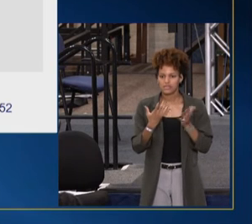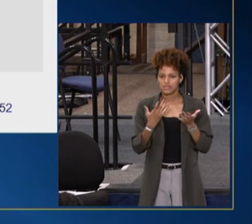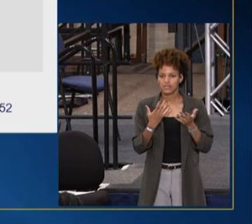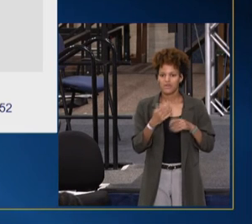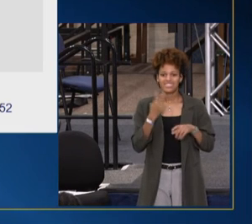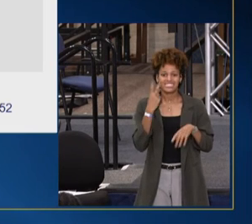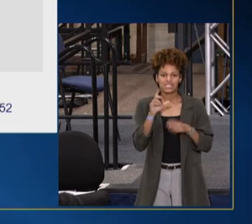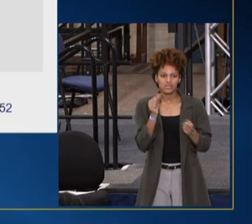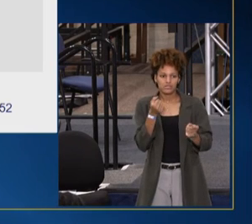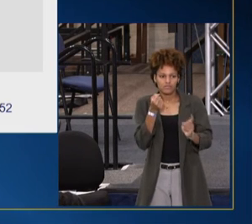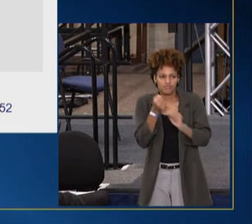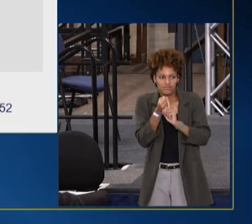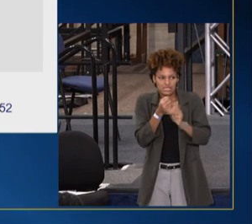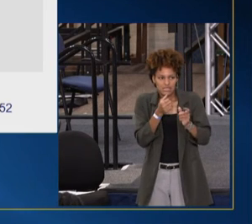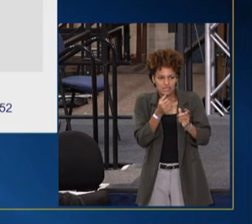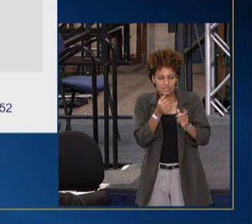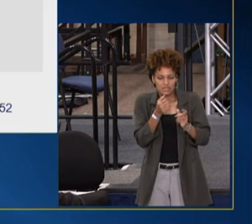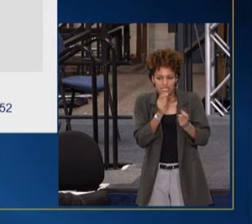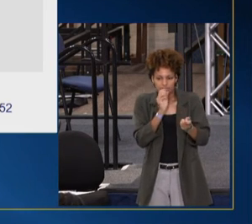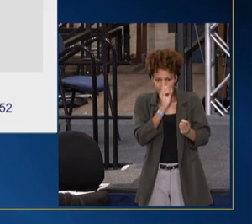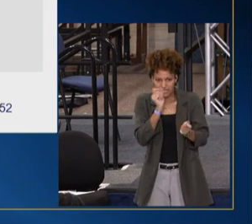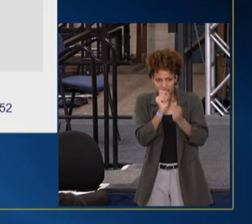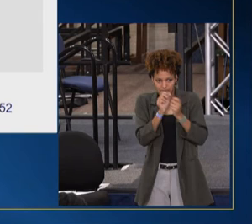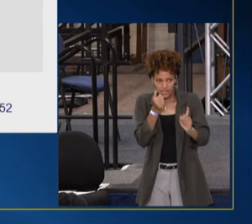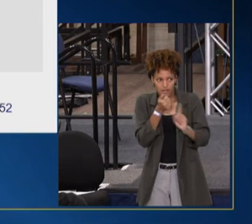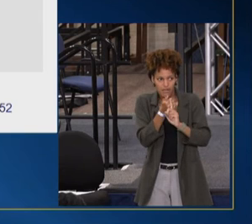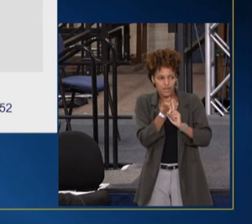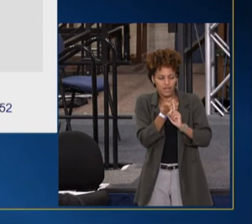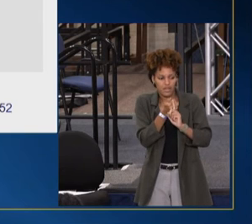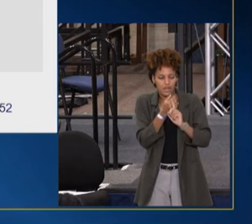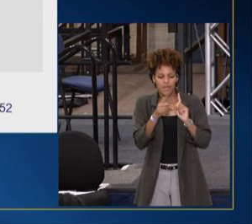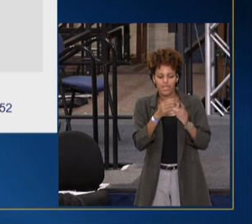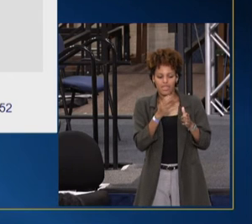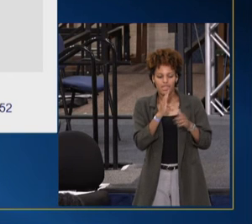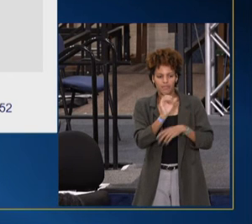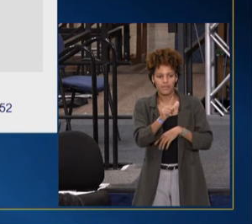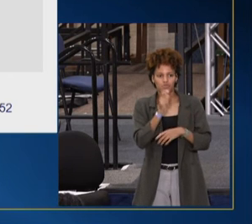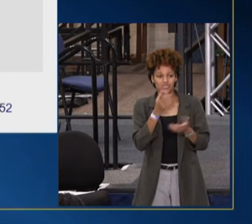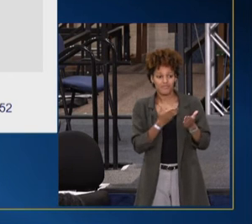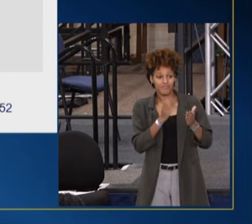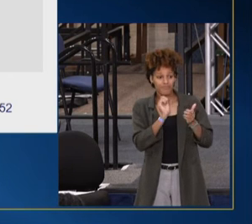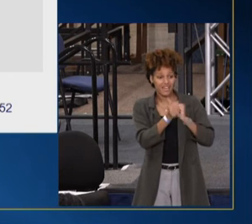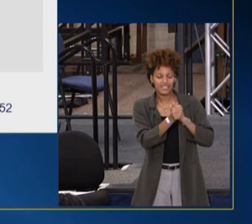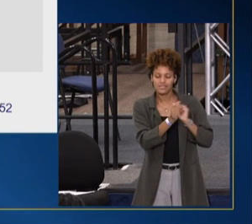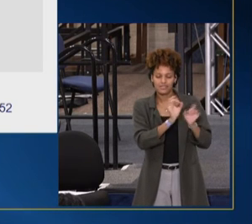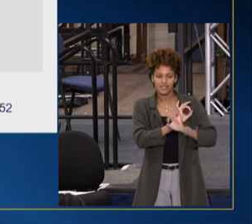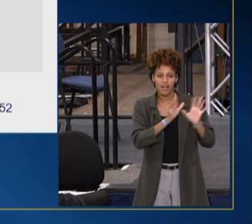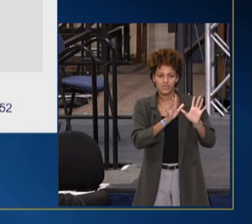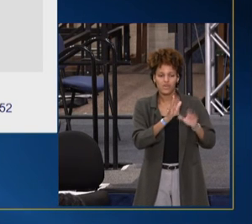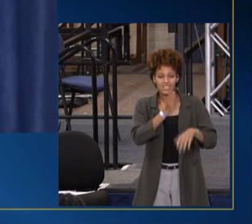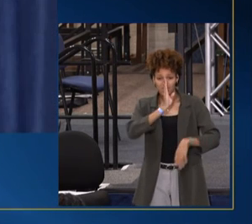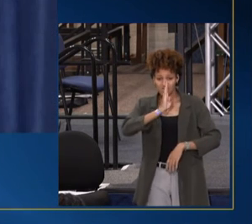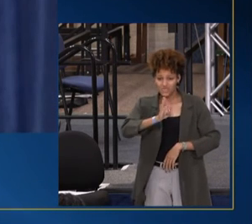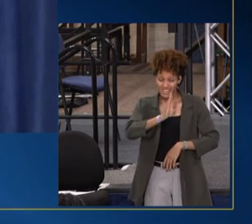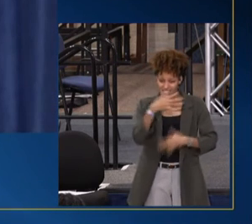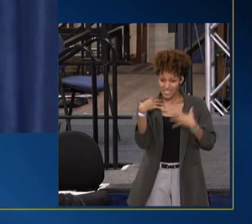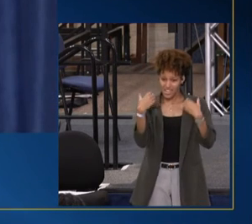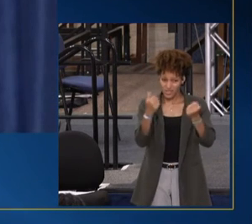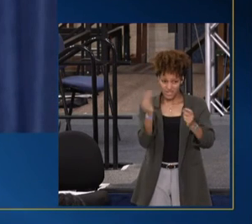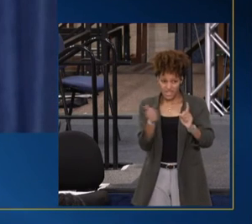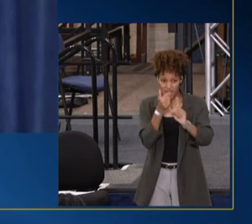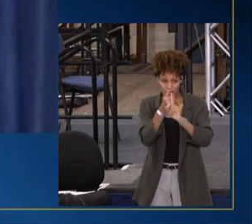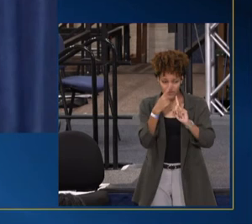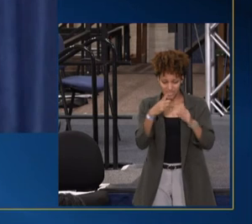direct impact. But it isn't just the passage. The passage of these bills is terrible. The direct health impact of these